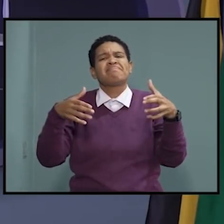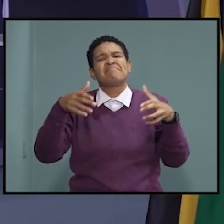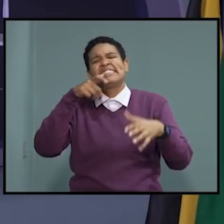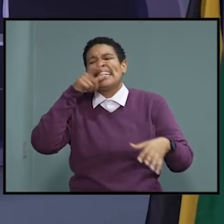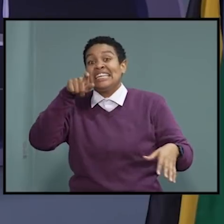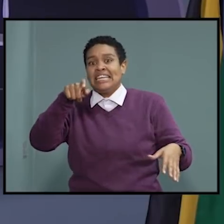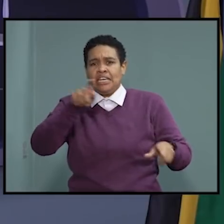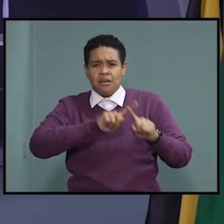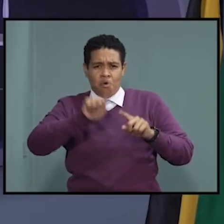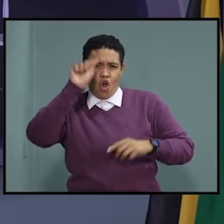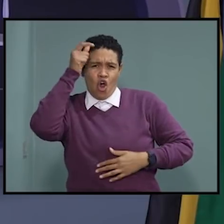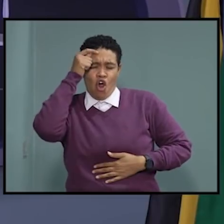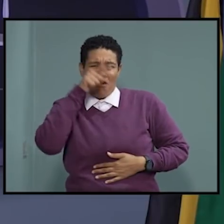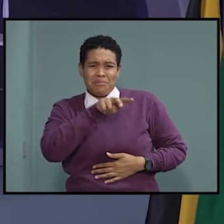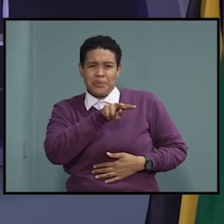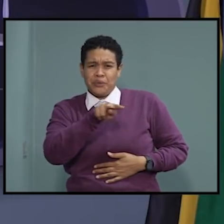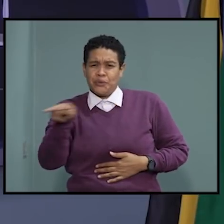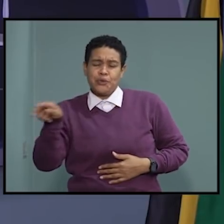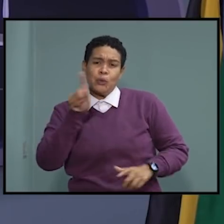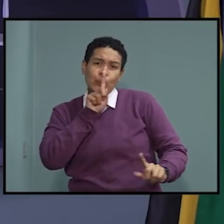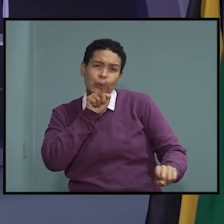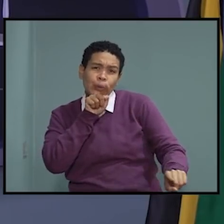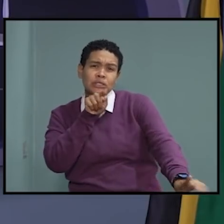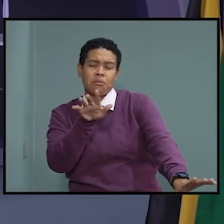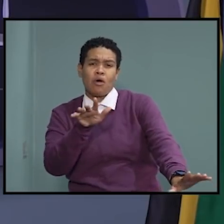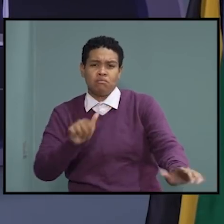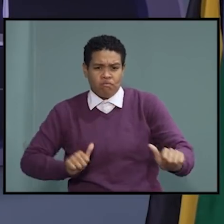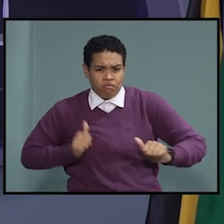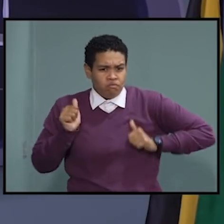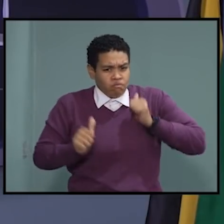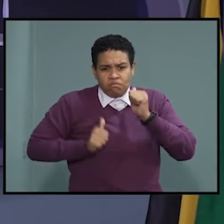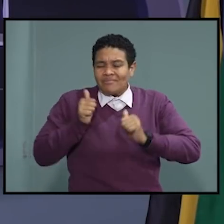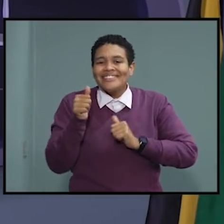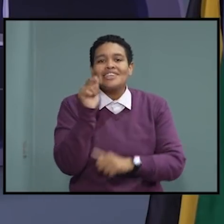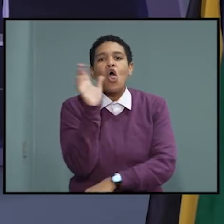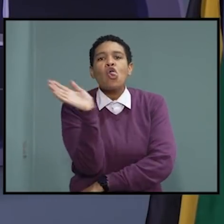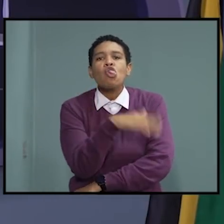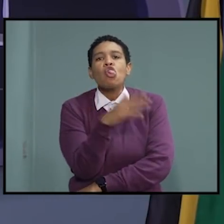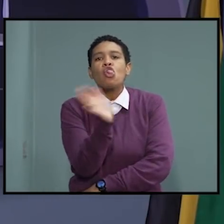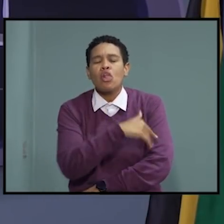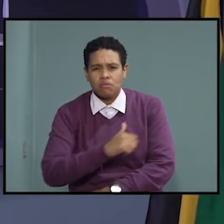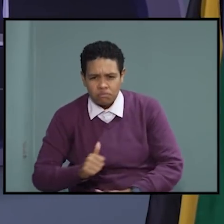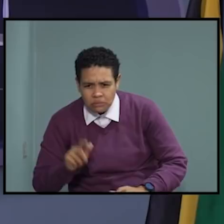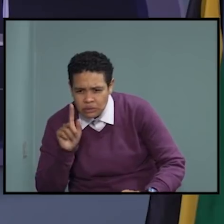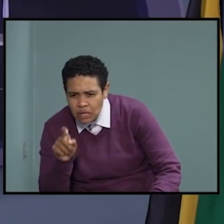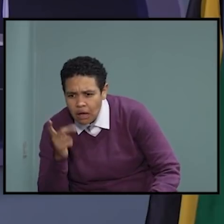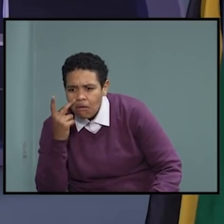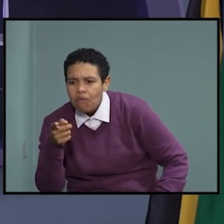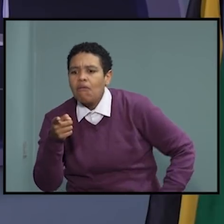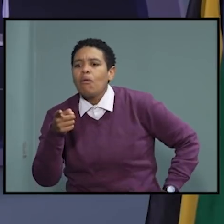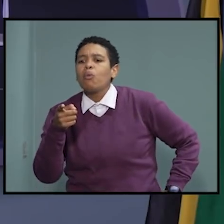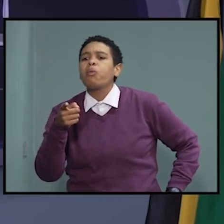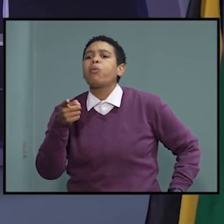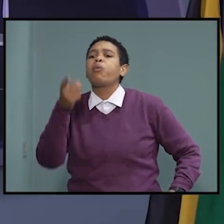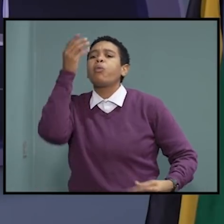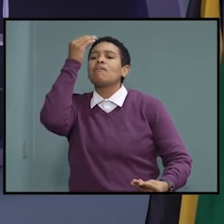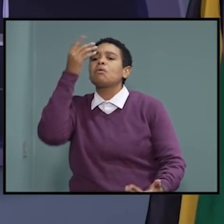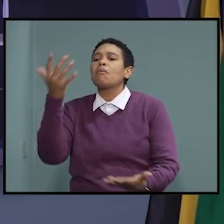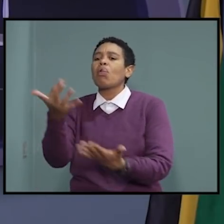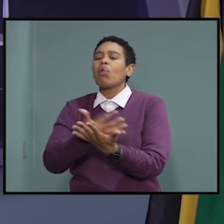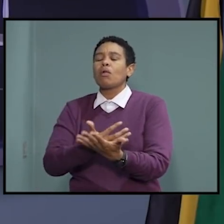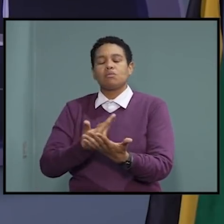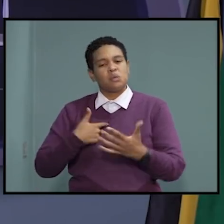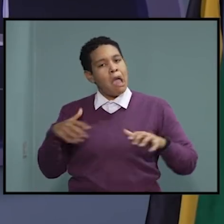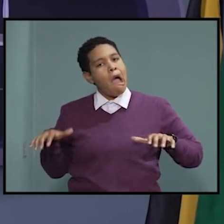But the government has been very responsive, very agile. As we test, as we look, as we see the data, we act